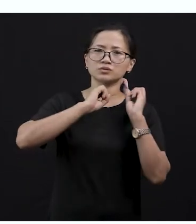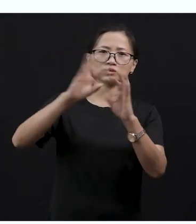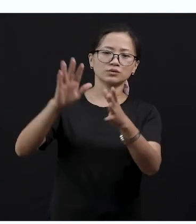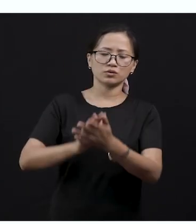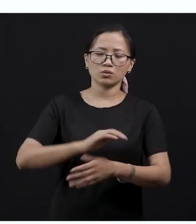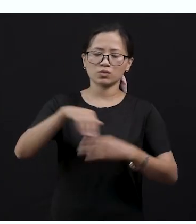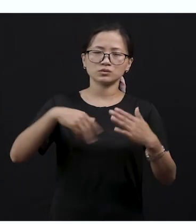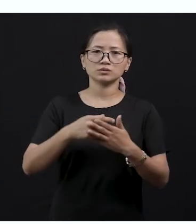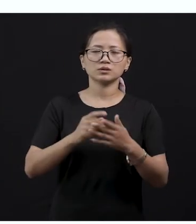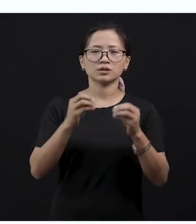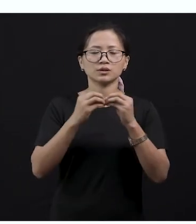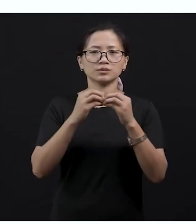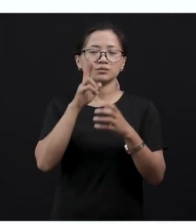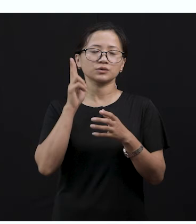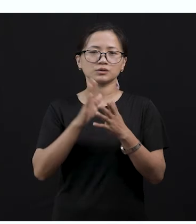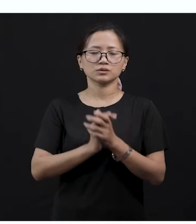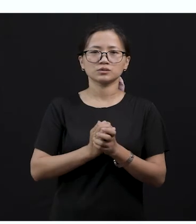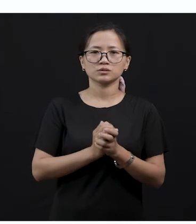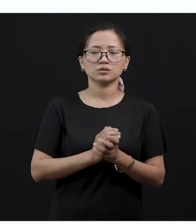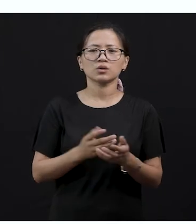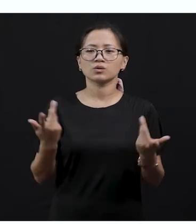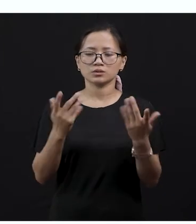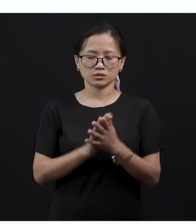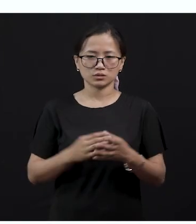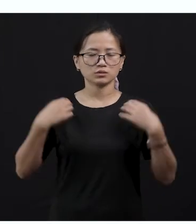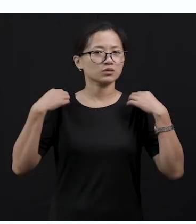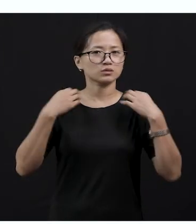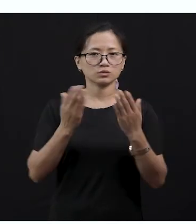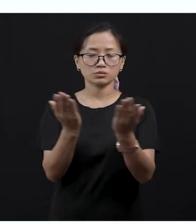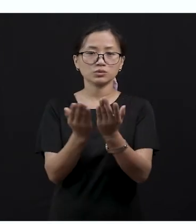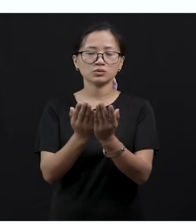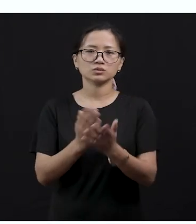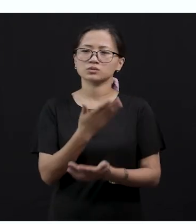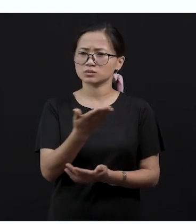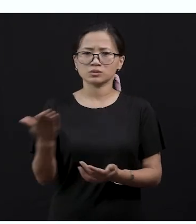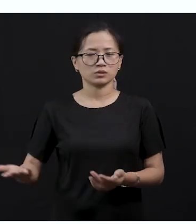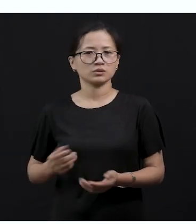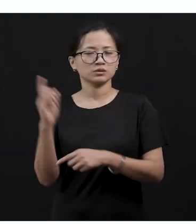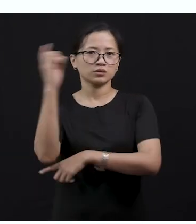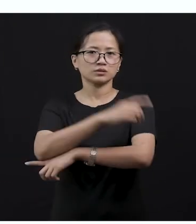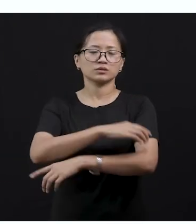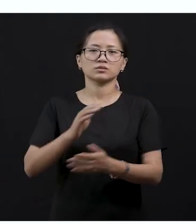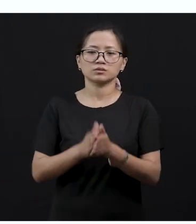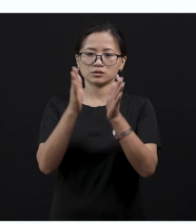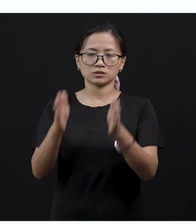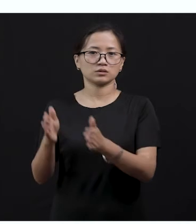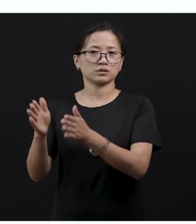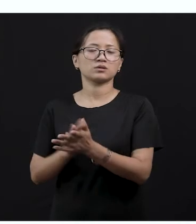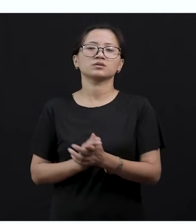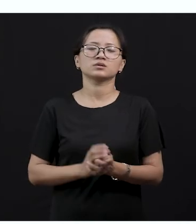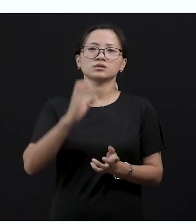British goods from their society, whether it's clothes, books, because those days the British, they set up their